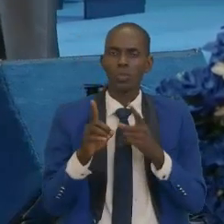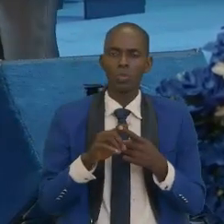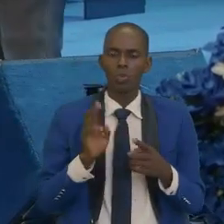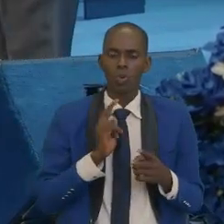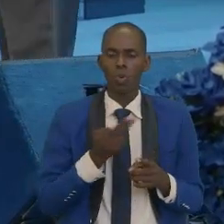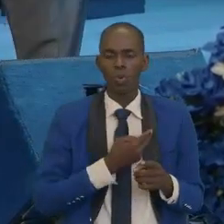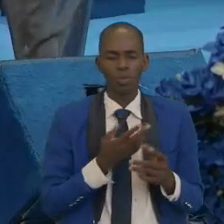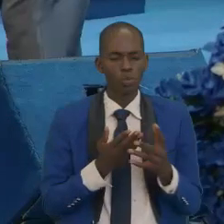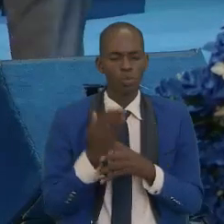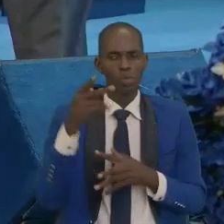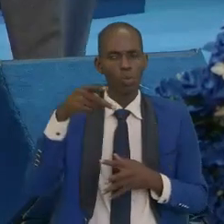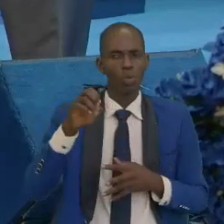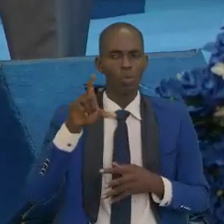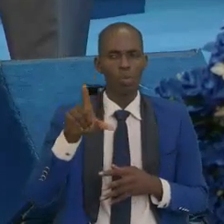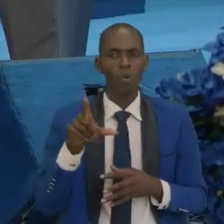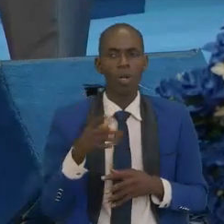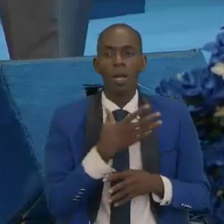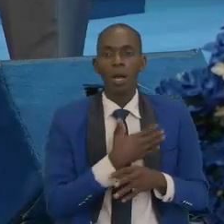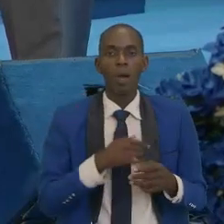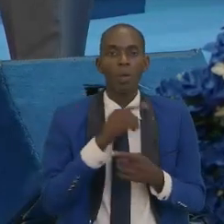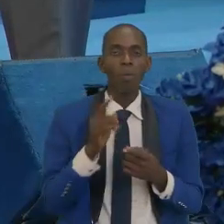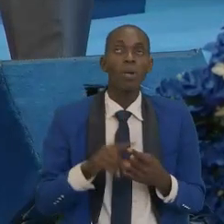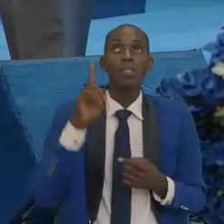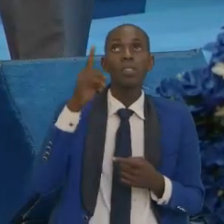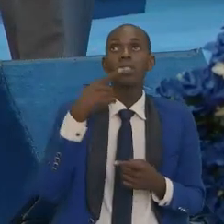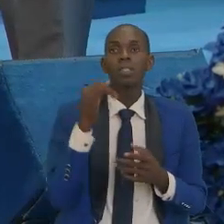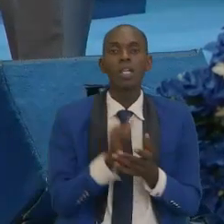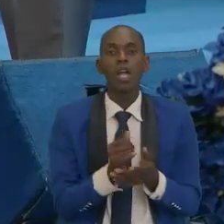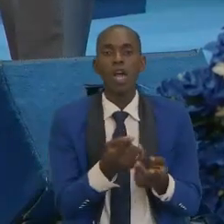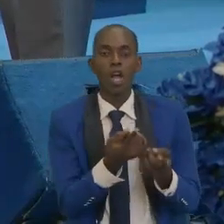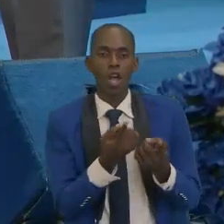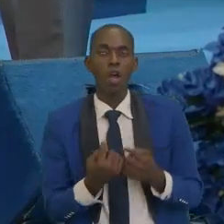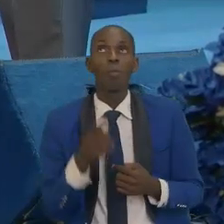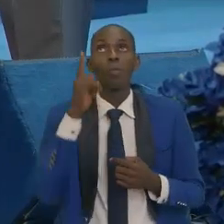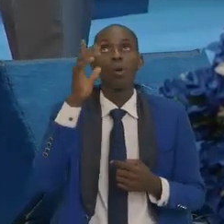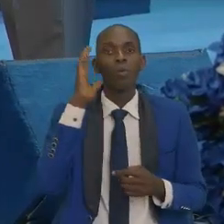And when it says, come, and he will perform miracle in your life.